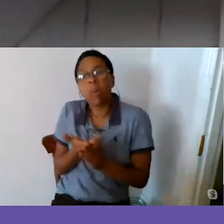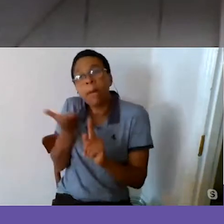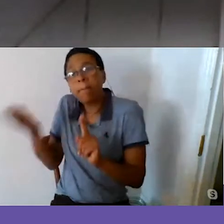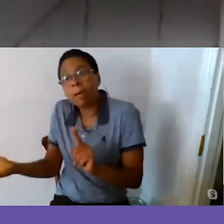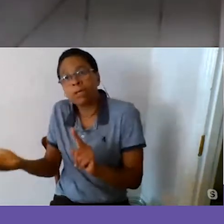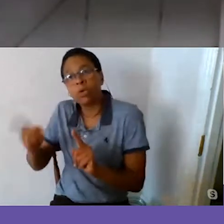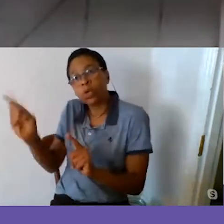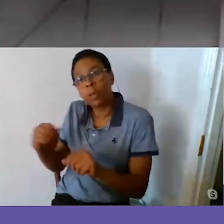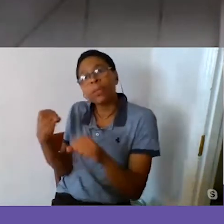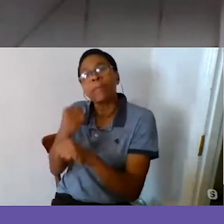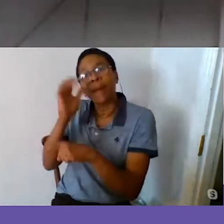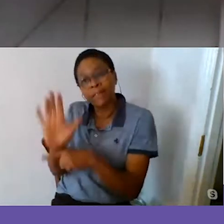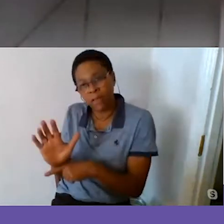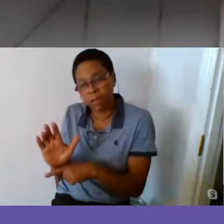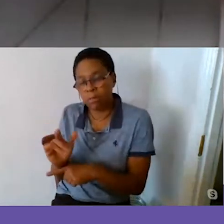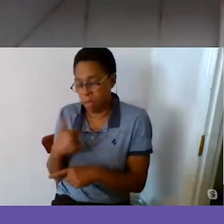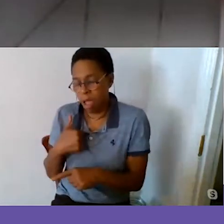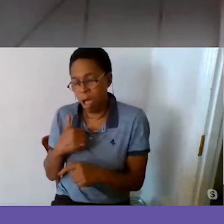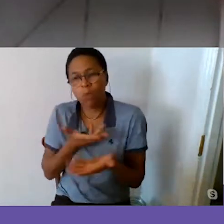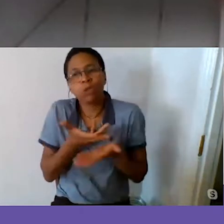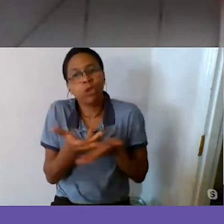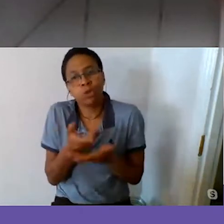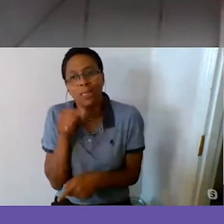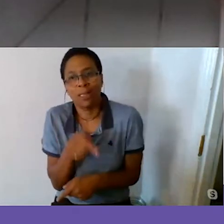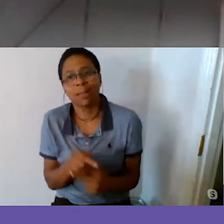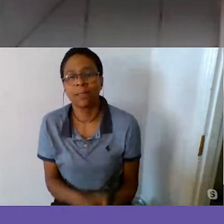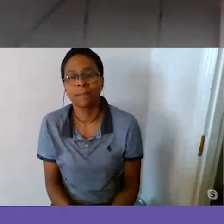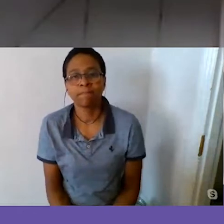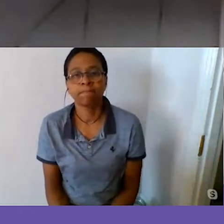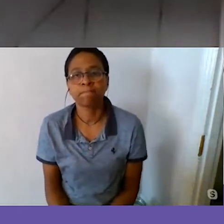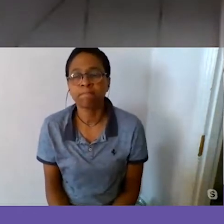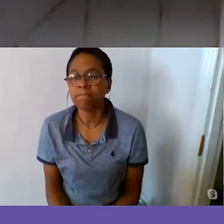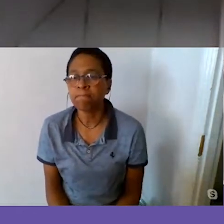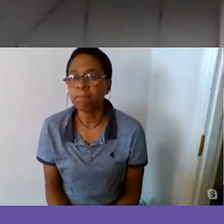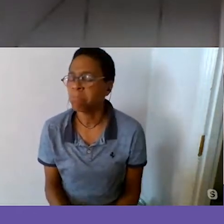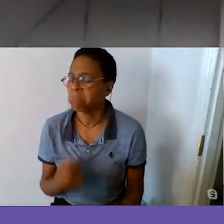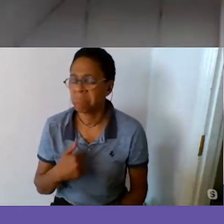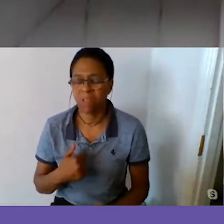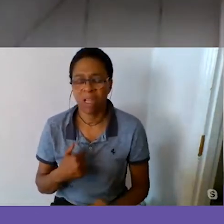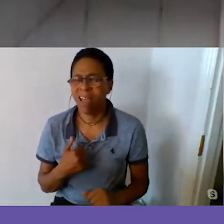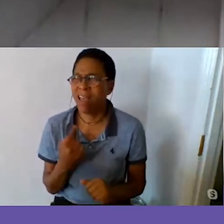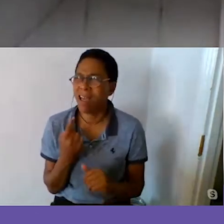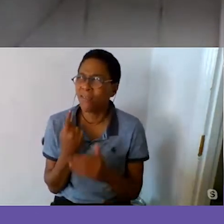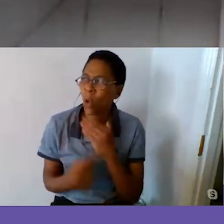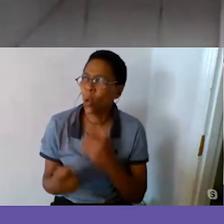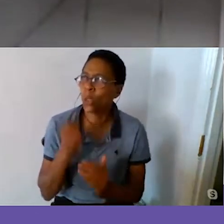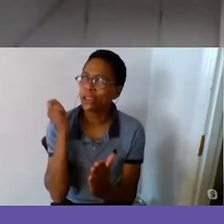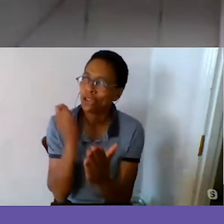And those were the kind of conditions. I always I don't charge. I've only charged for an